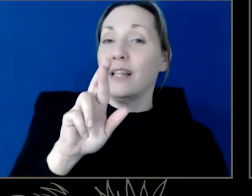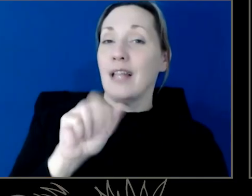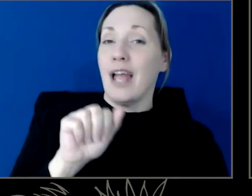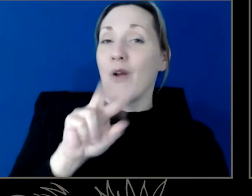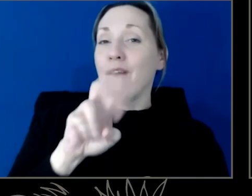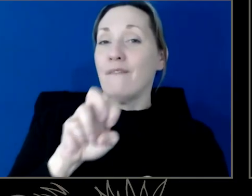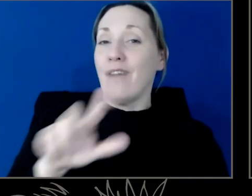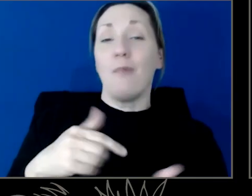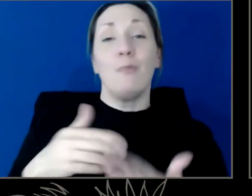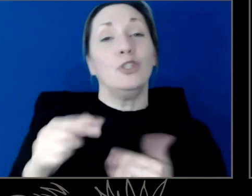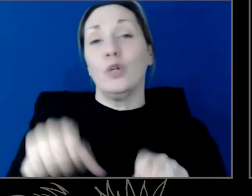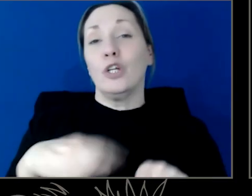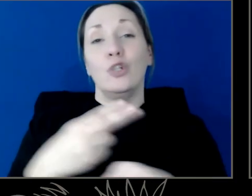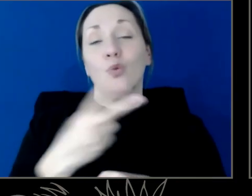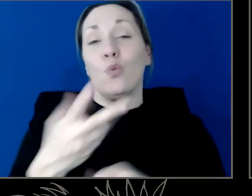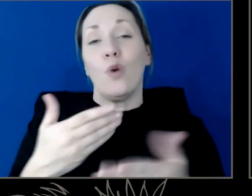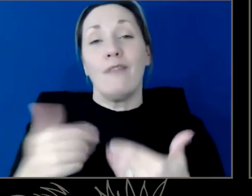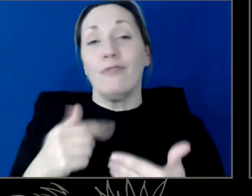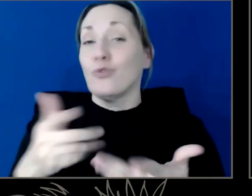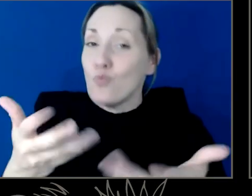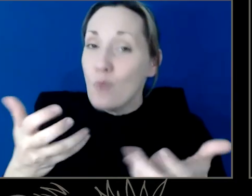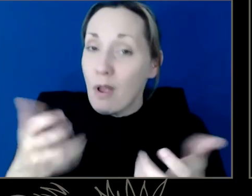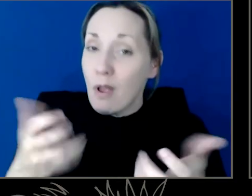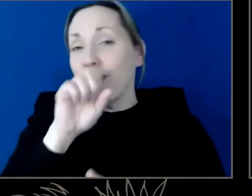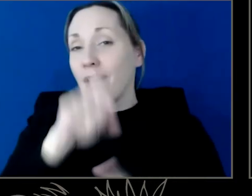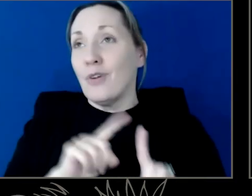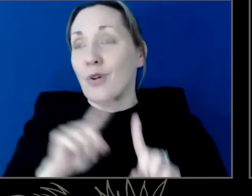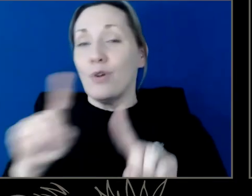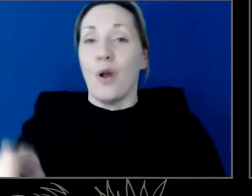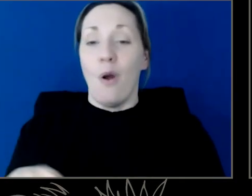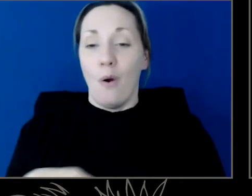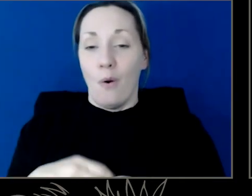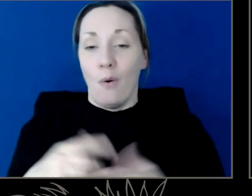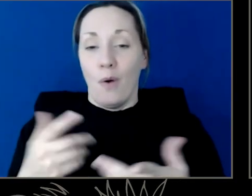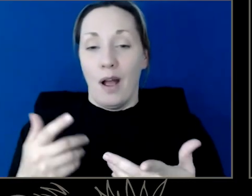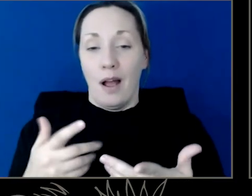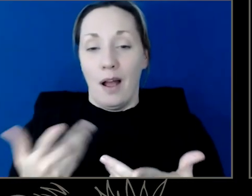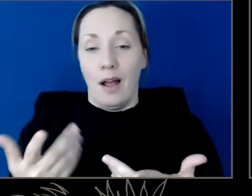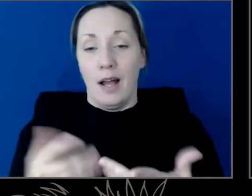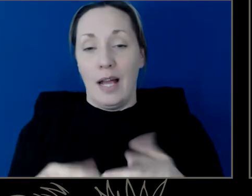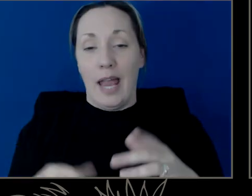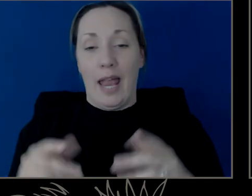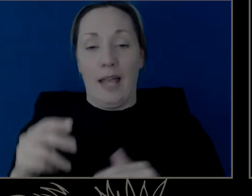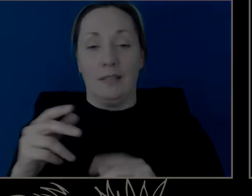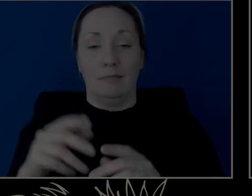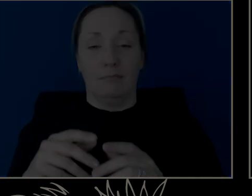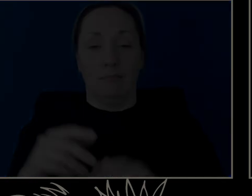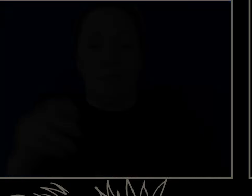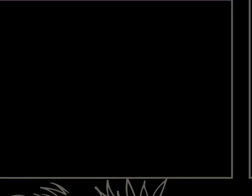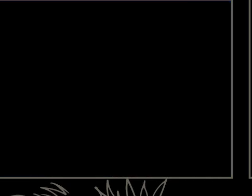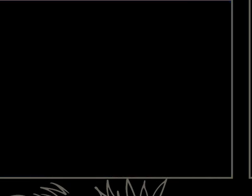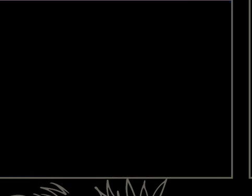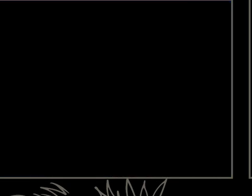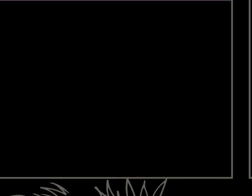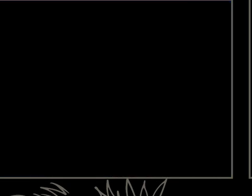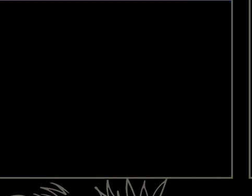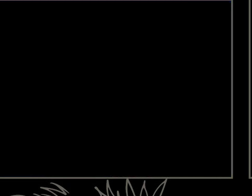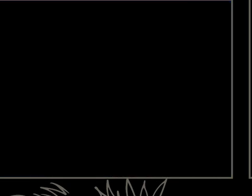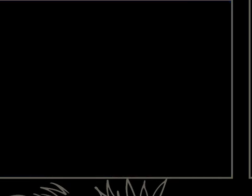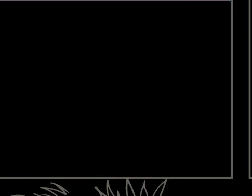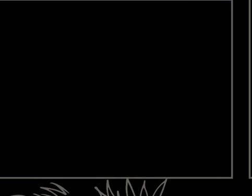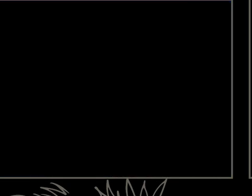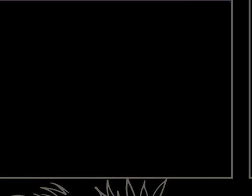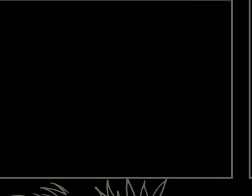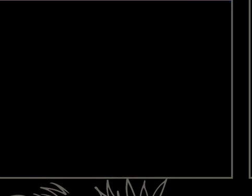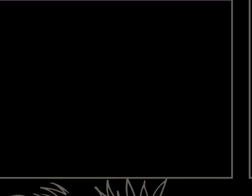use whatever makes you happy. I would love if you do go out and build something using InertiaJS, that you post about it and you tag me to let